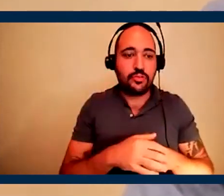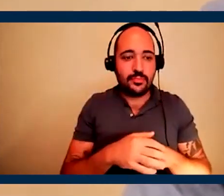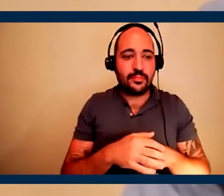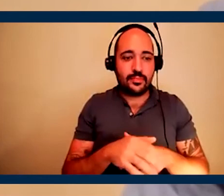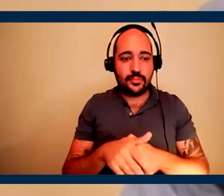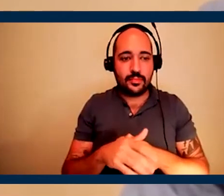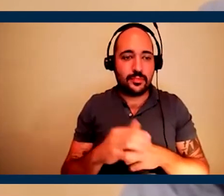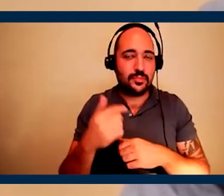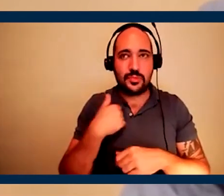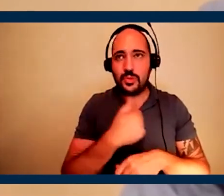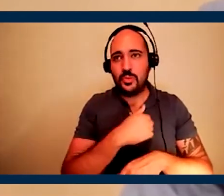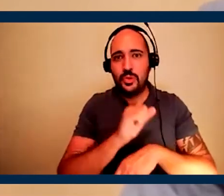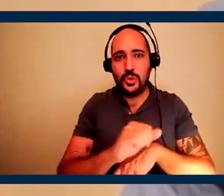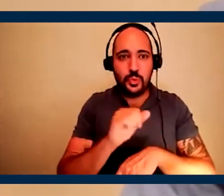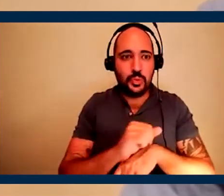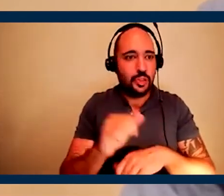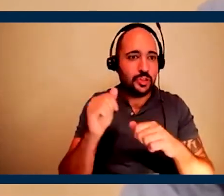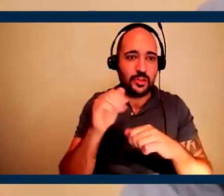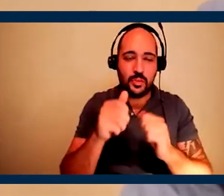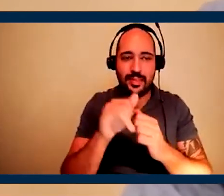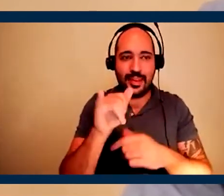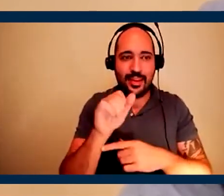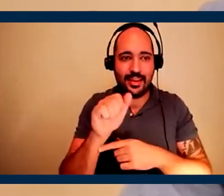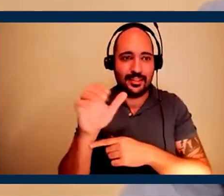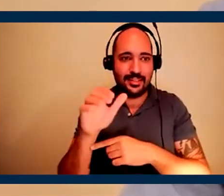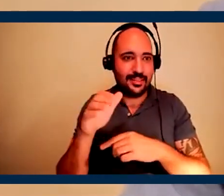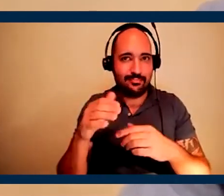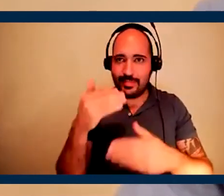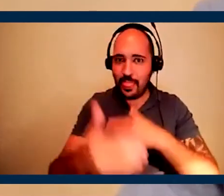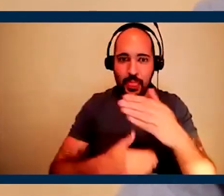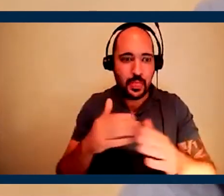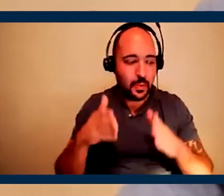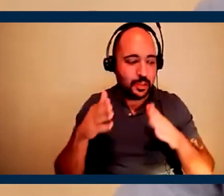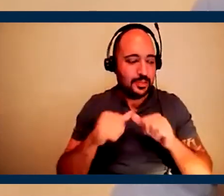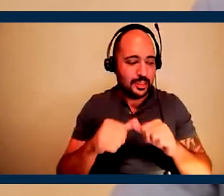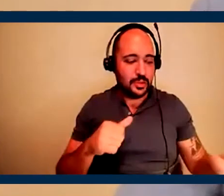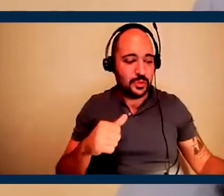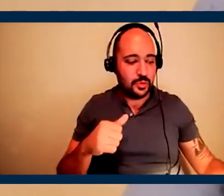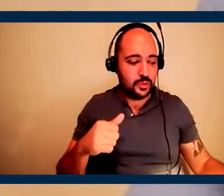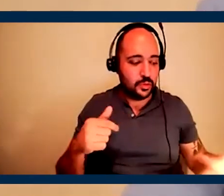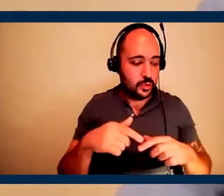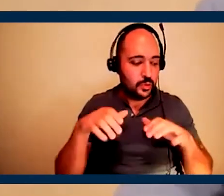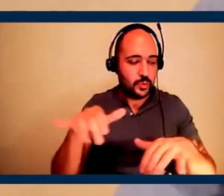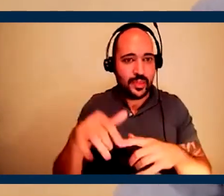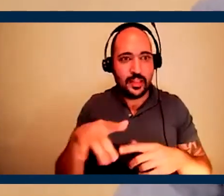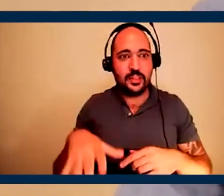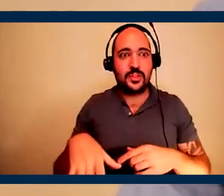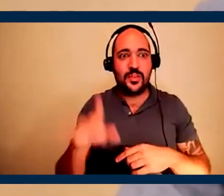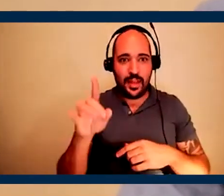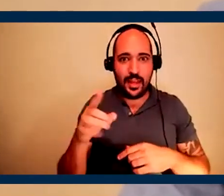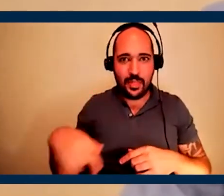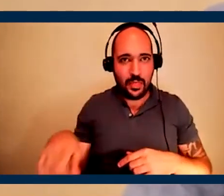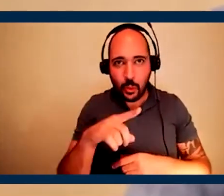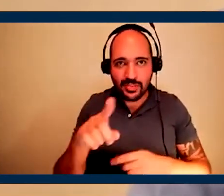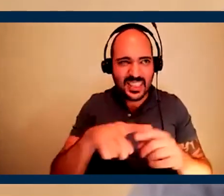We're going to be working with Isaac along the way to make sure that we're continuing to do that and to continue to find those candidates. And